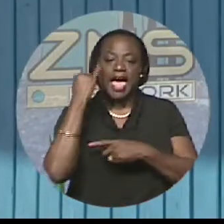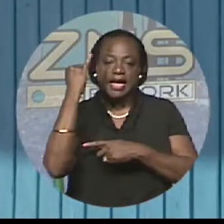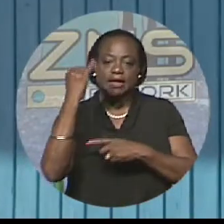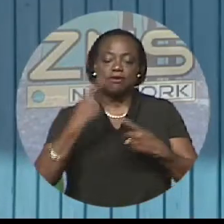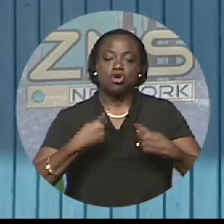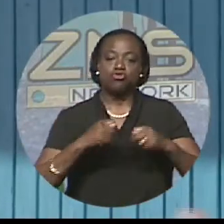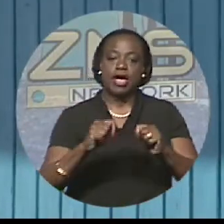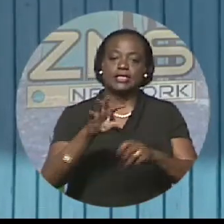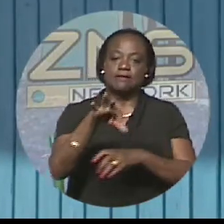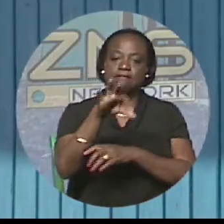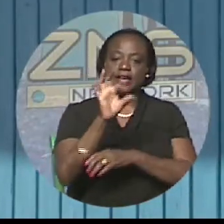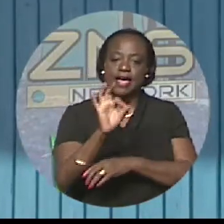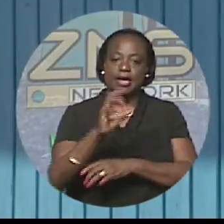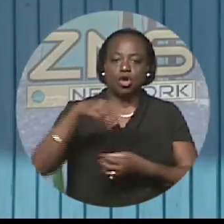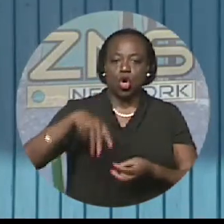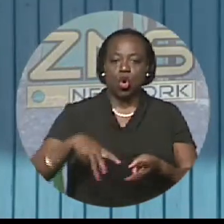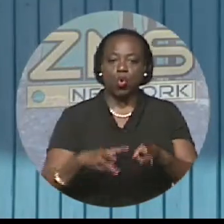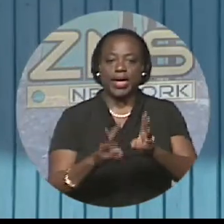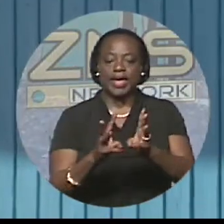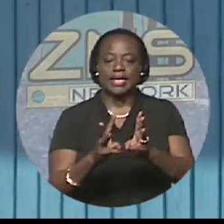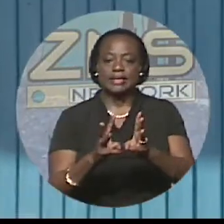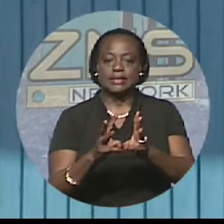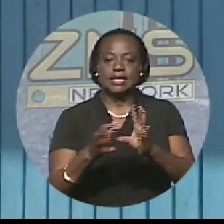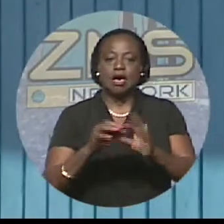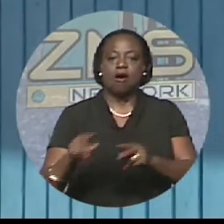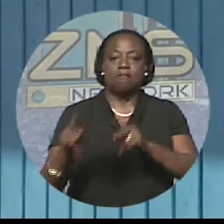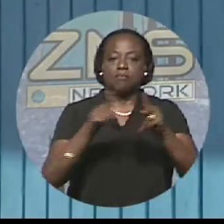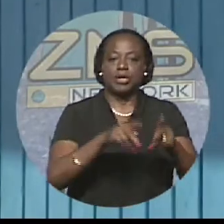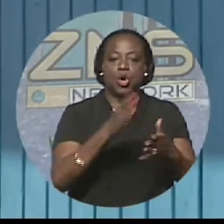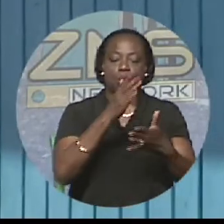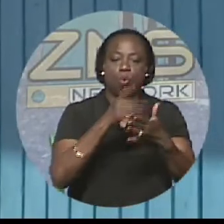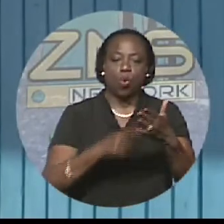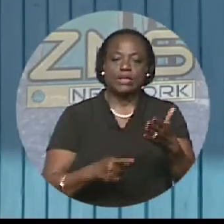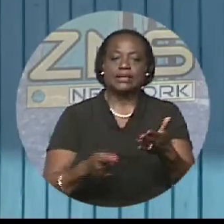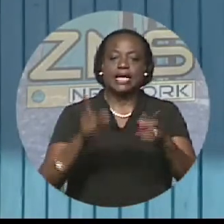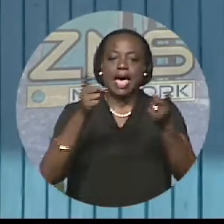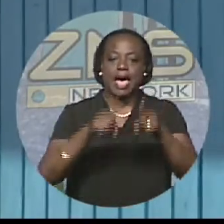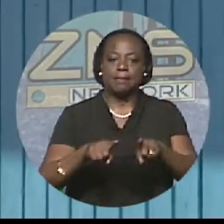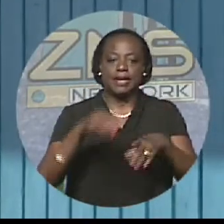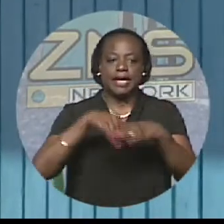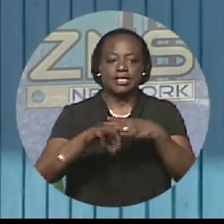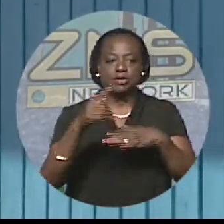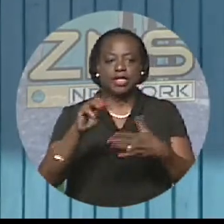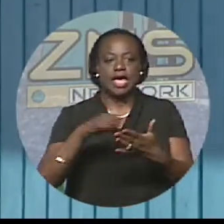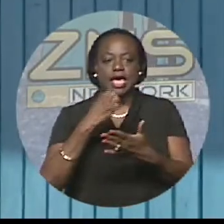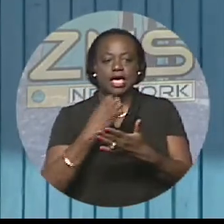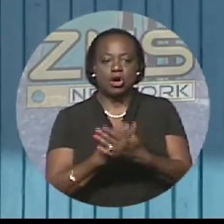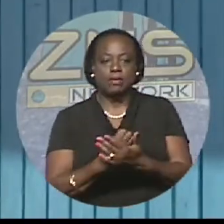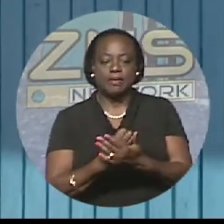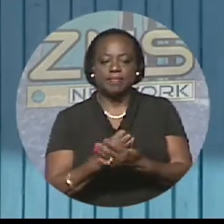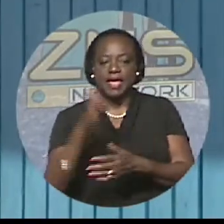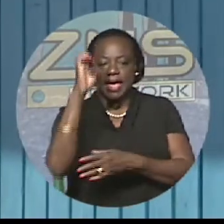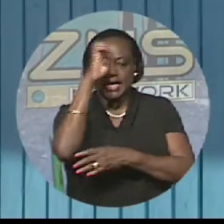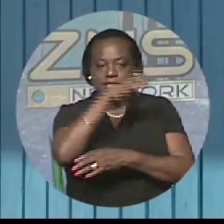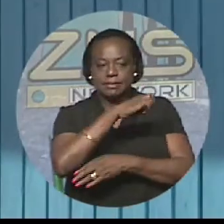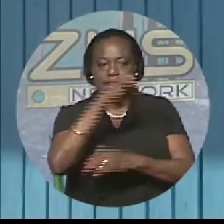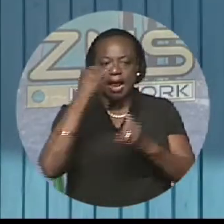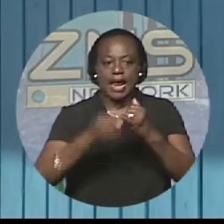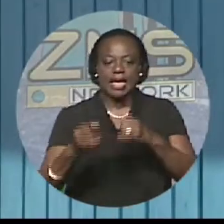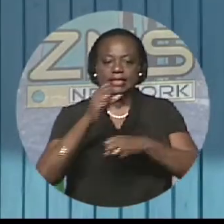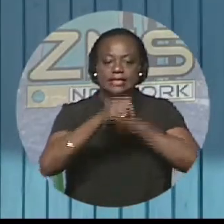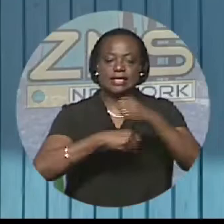to find ways and means of putting more of what's happening there into the economy. He estimated that last year